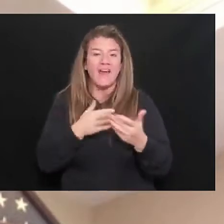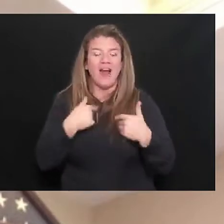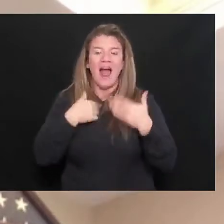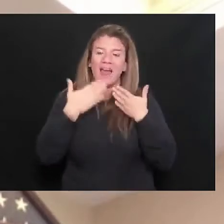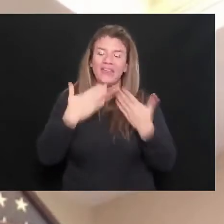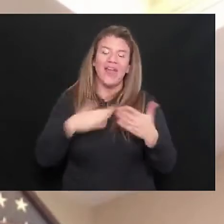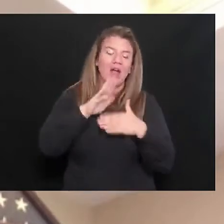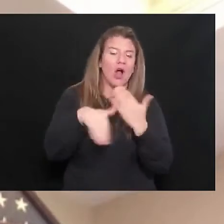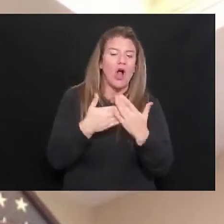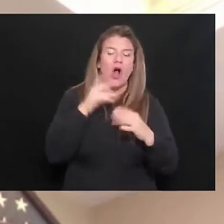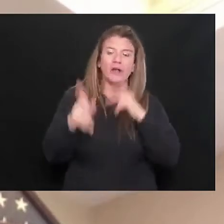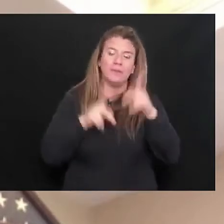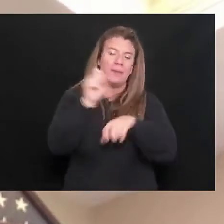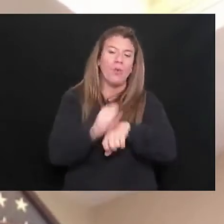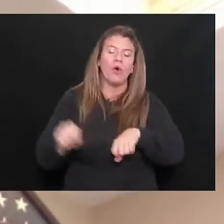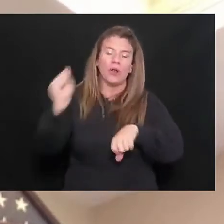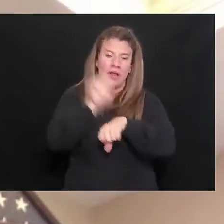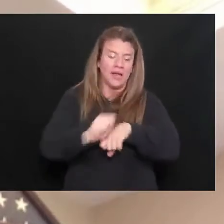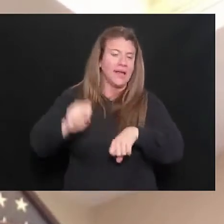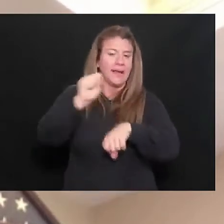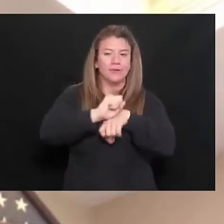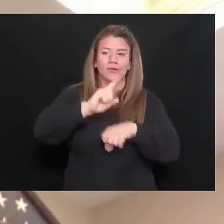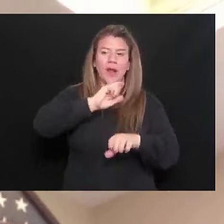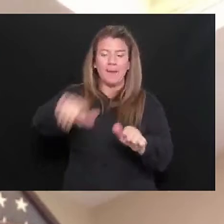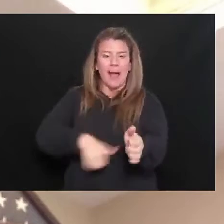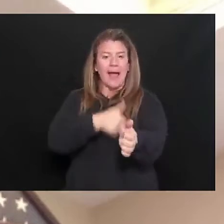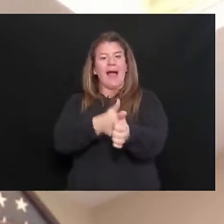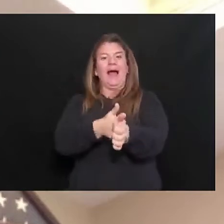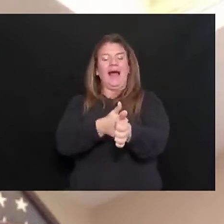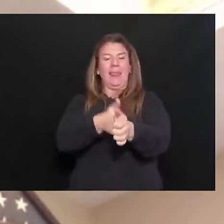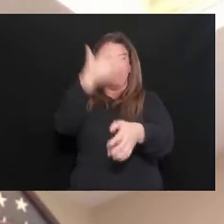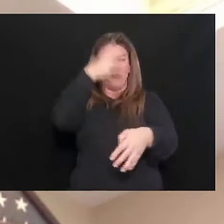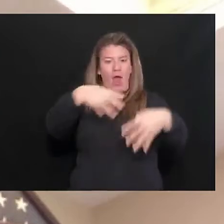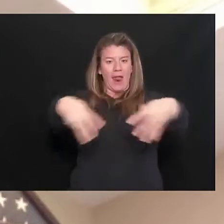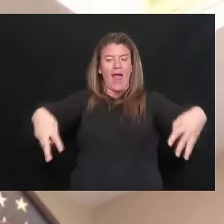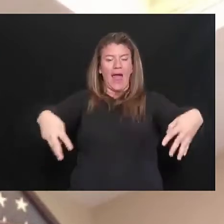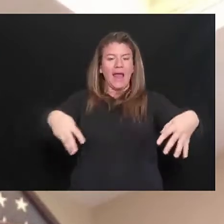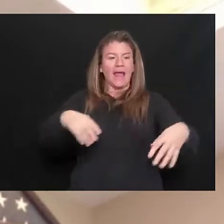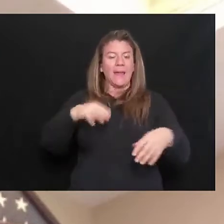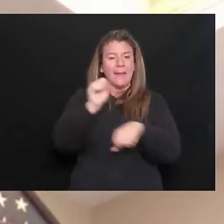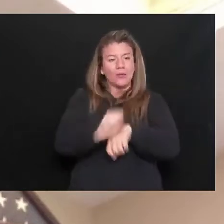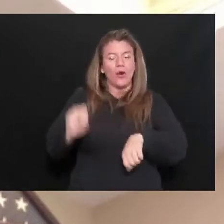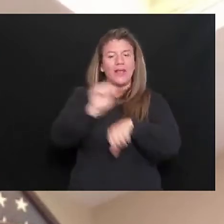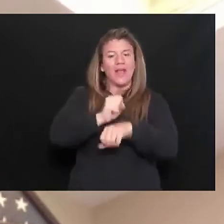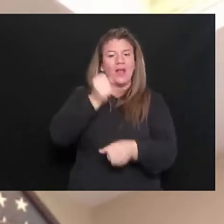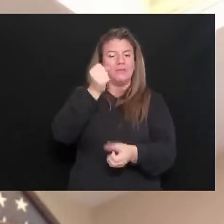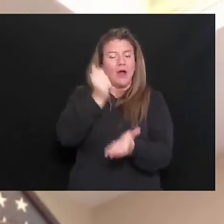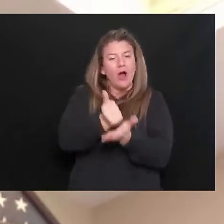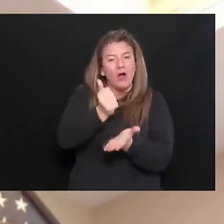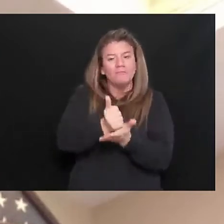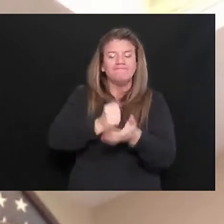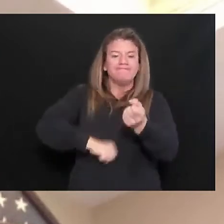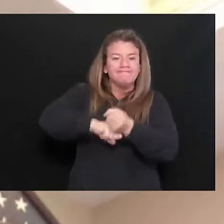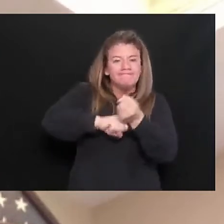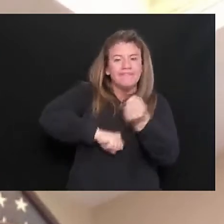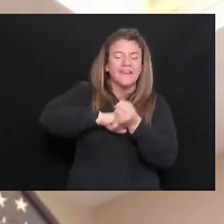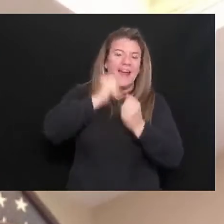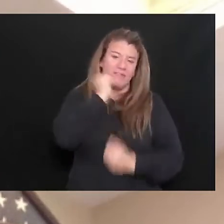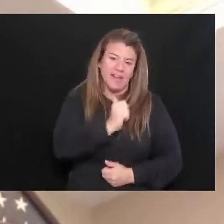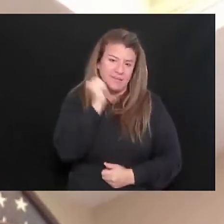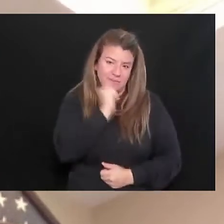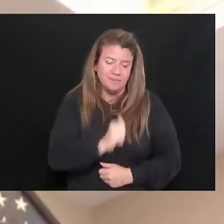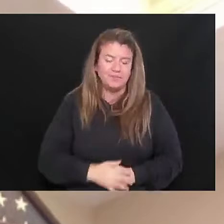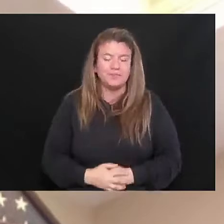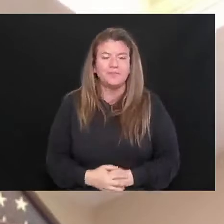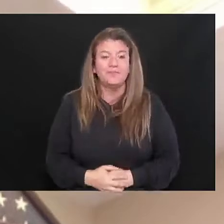that are working behind the scenes to get this done every day. Again, as